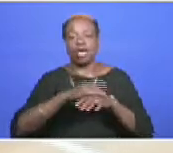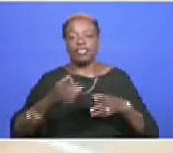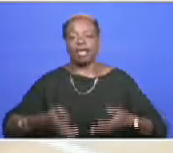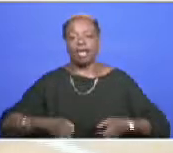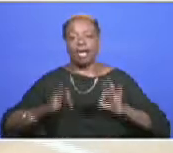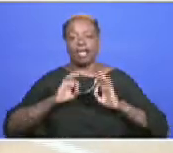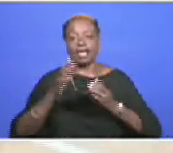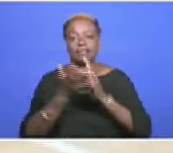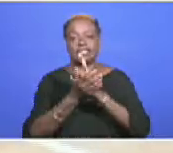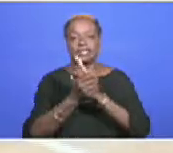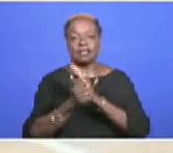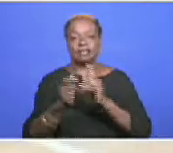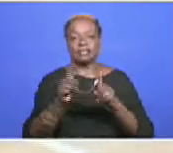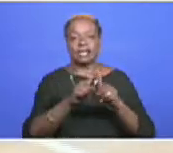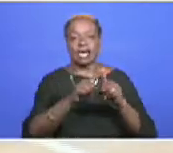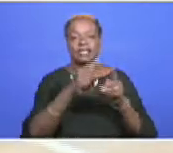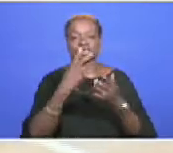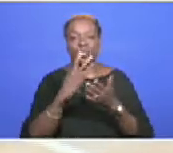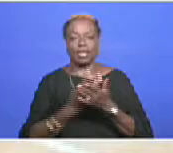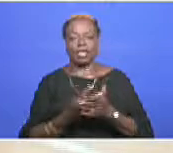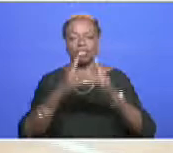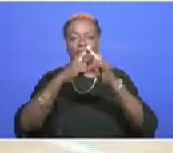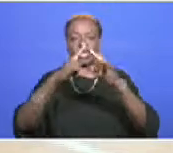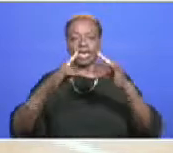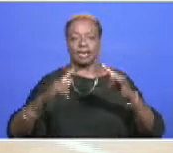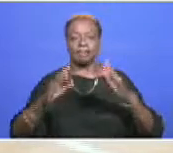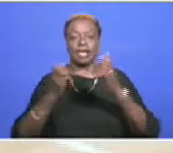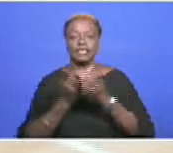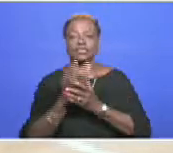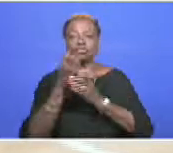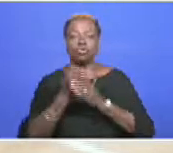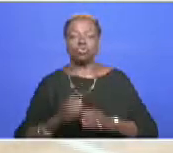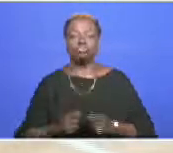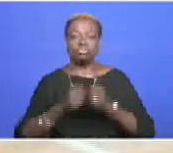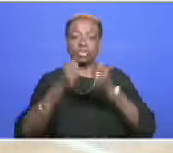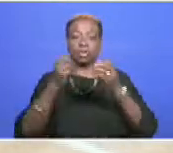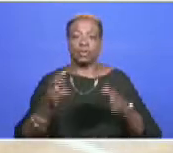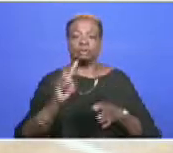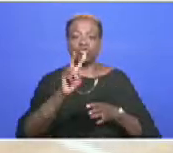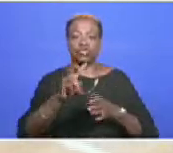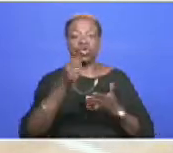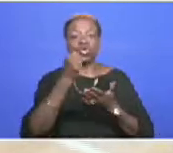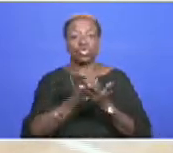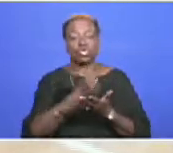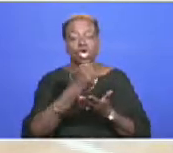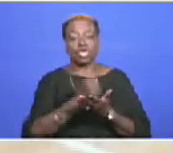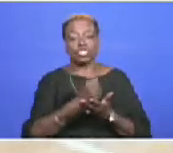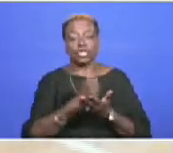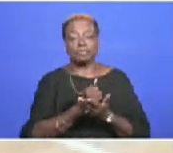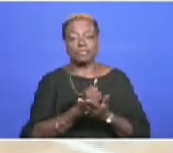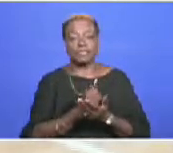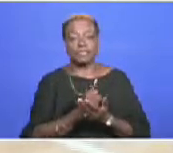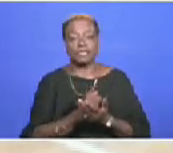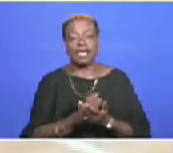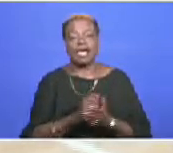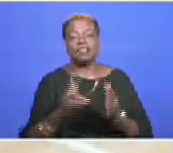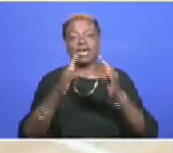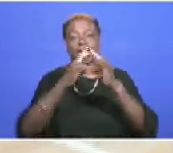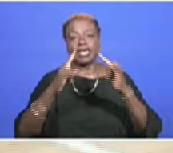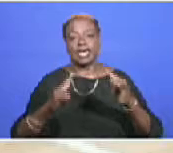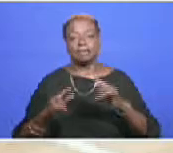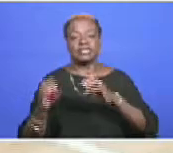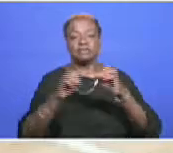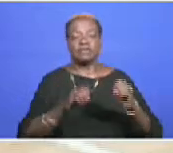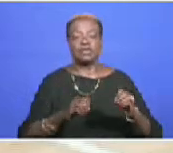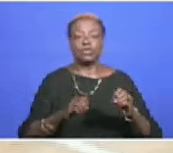grown by leaps and bounds. This year we have 2 campers who get scholarships. And the camp, we're moving towards creating a